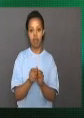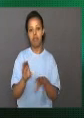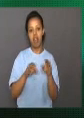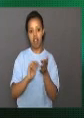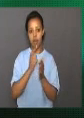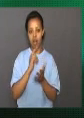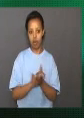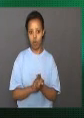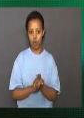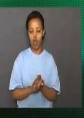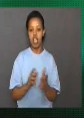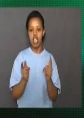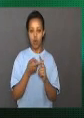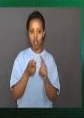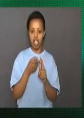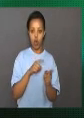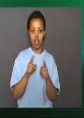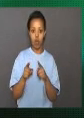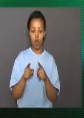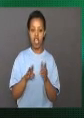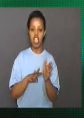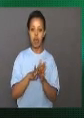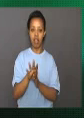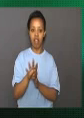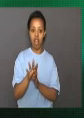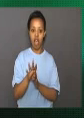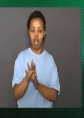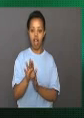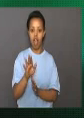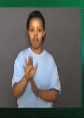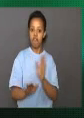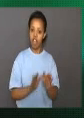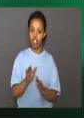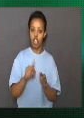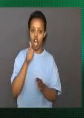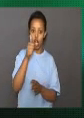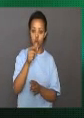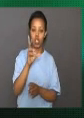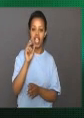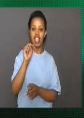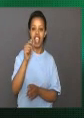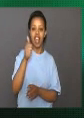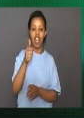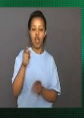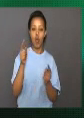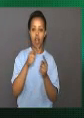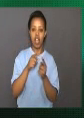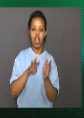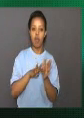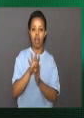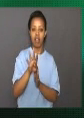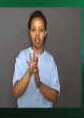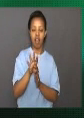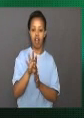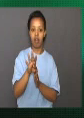Next, the bacteriophage injects its DNA into the bacterium through a